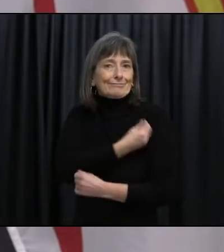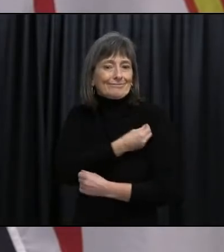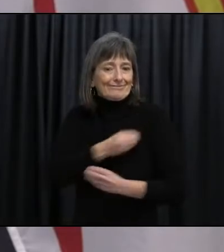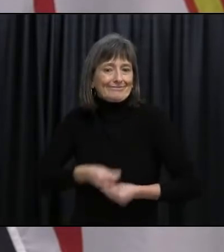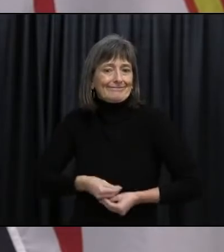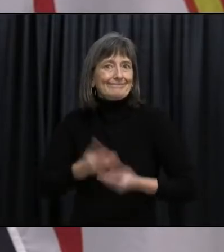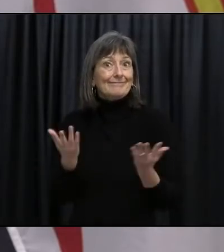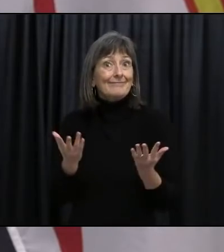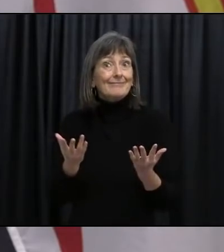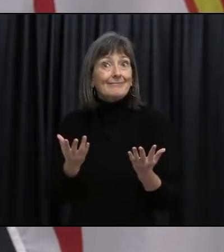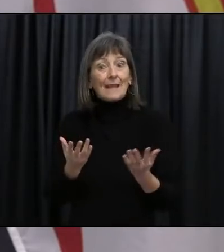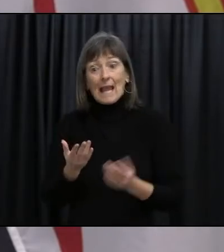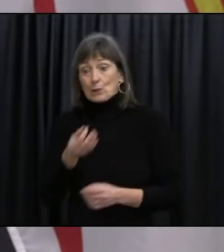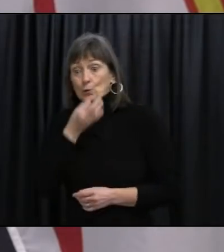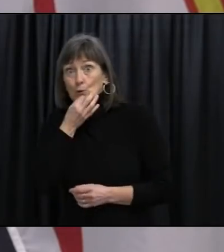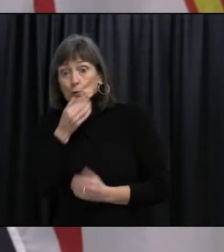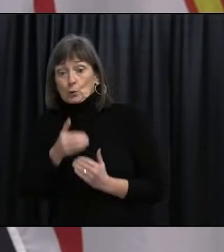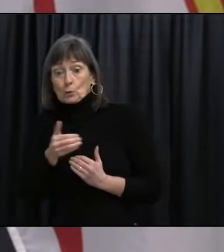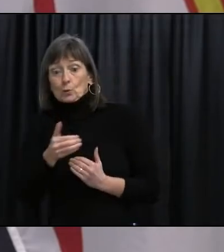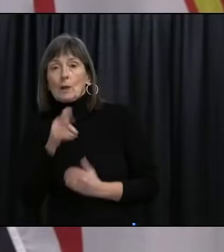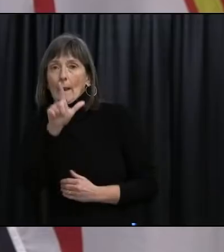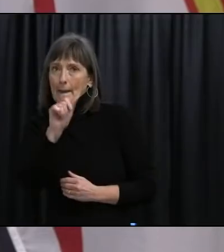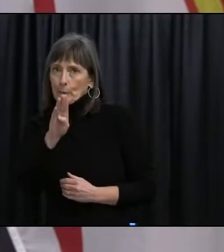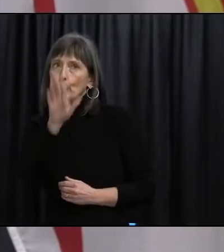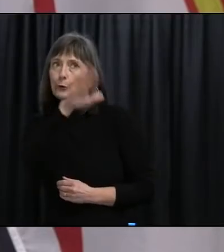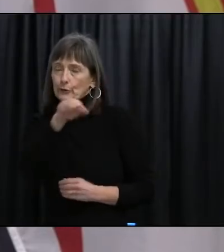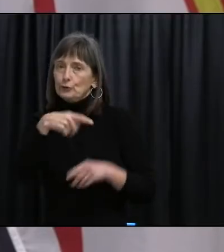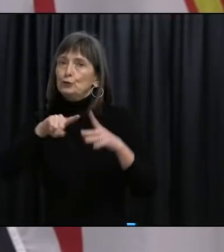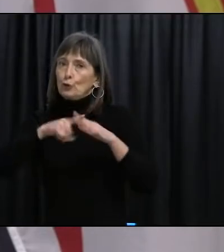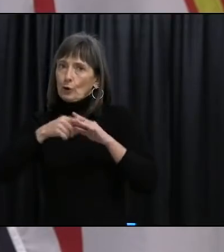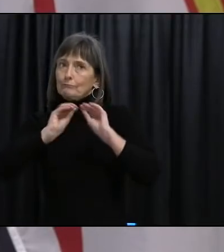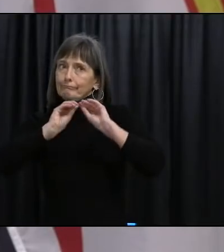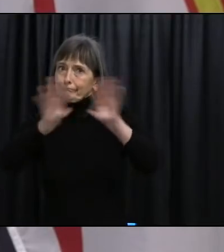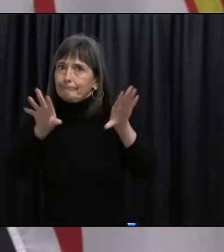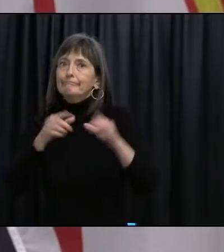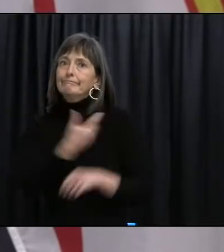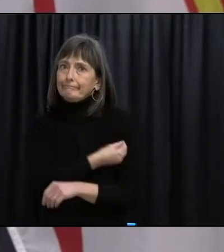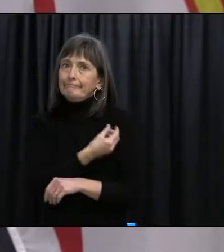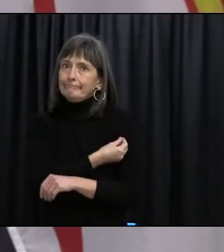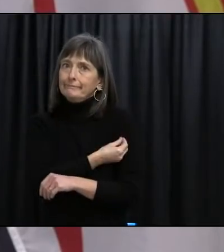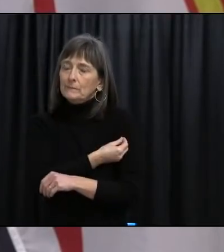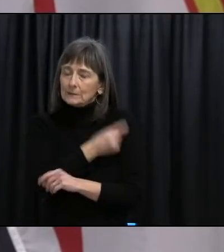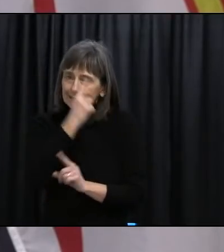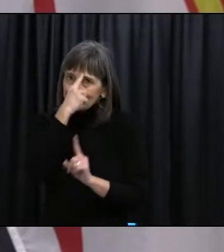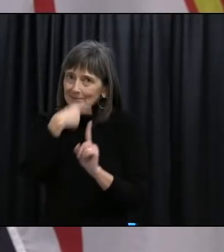to begin in Labrador in the coming days. This is certainly reason to be optimistic.